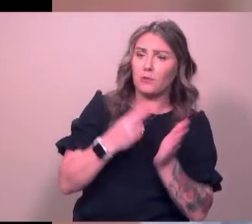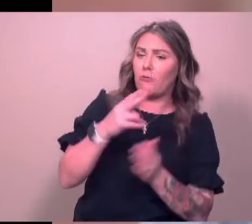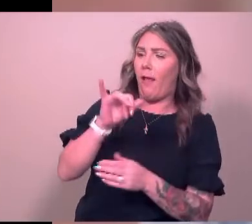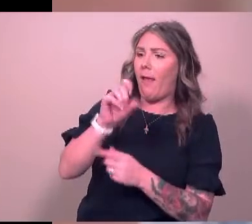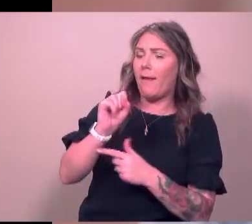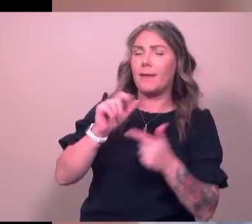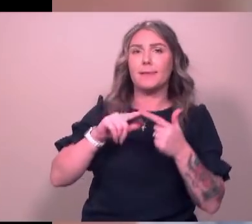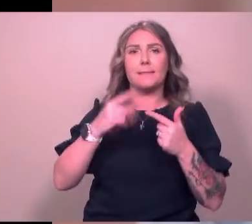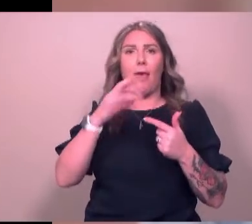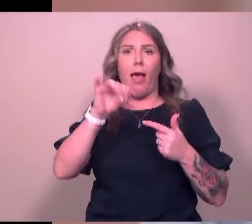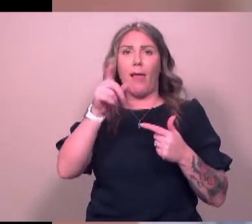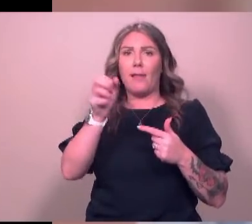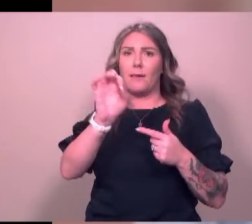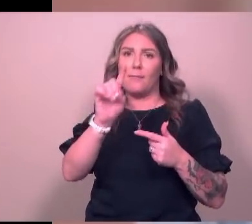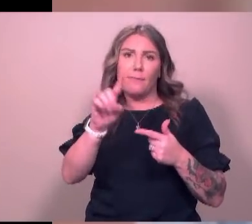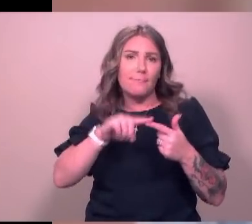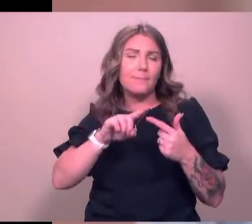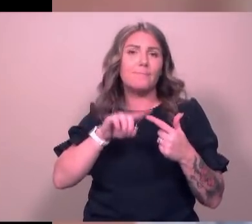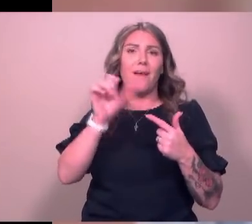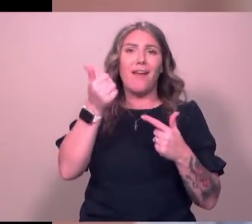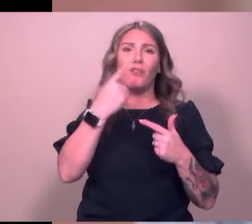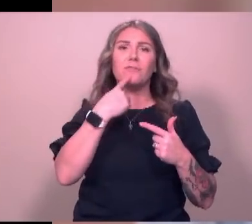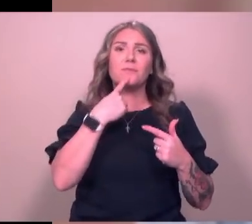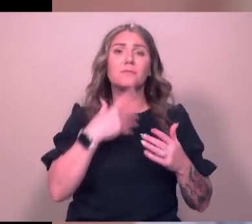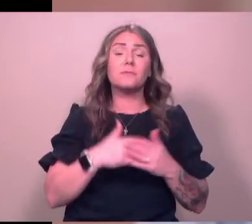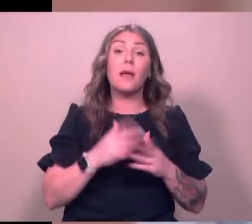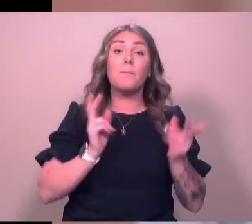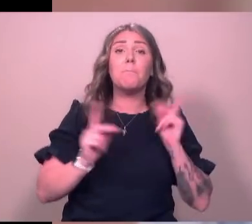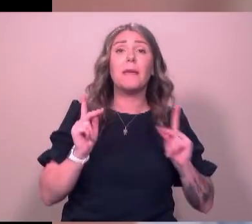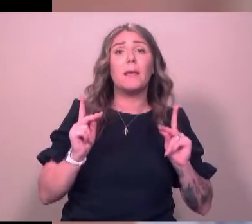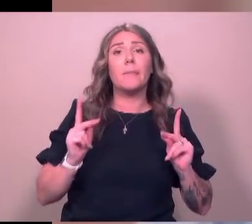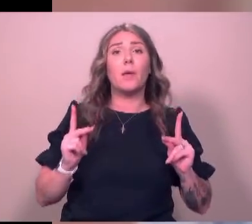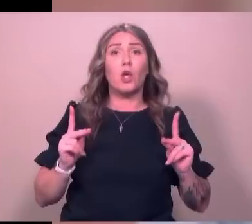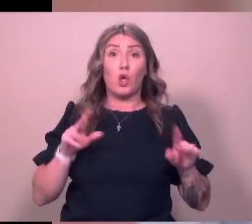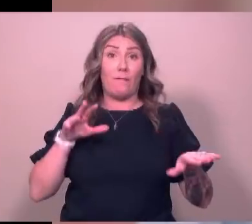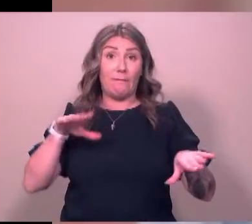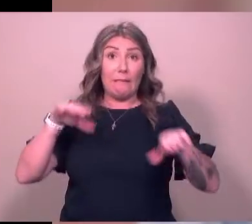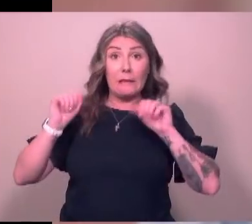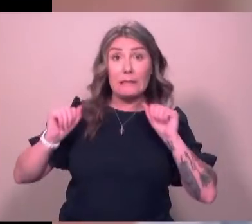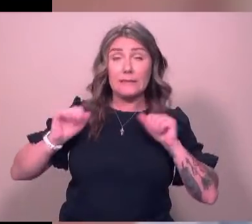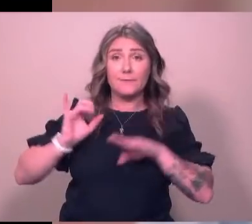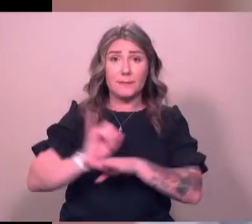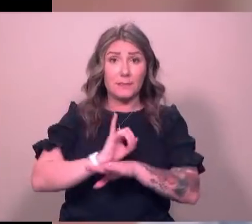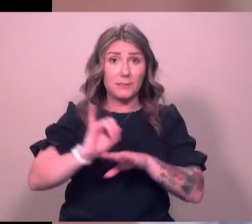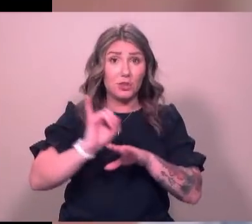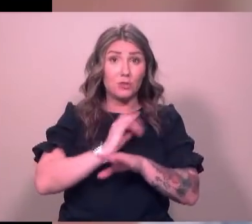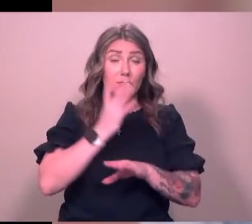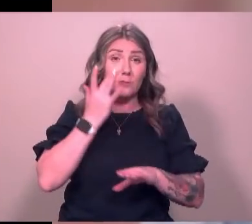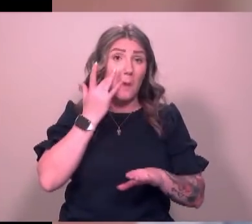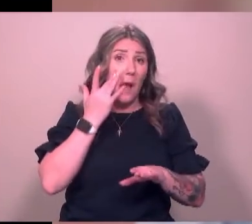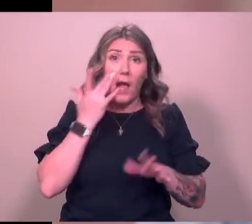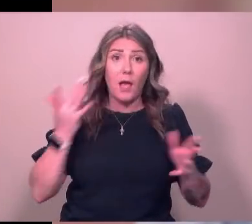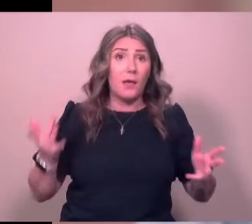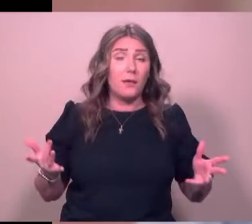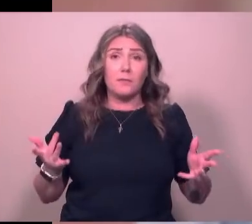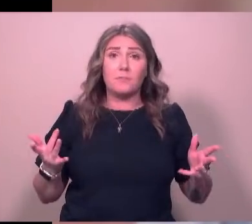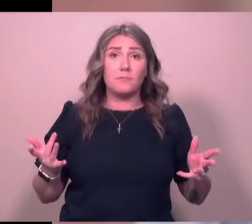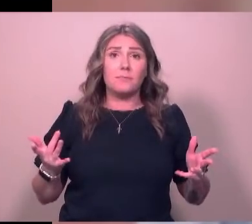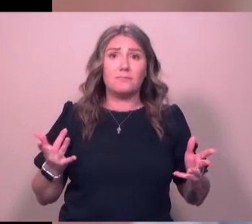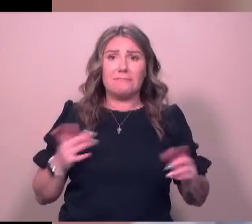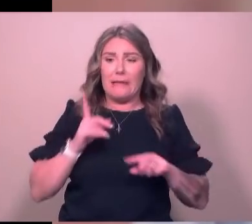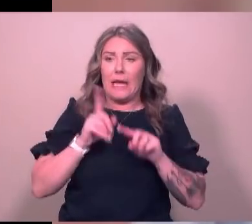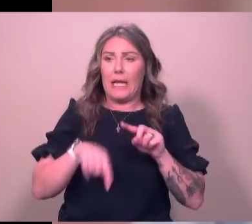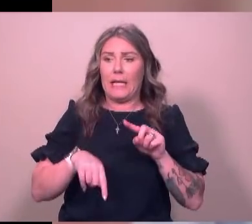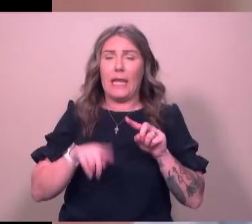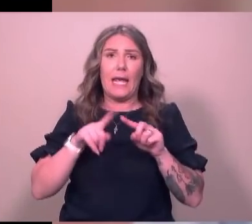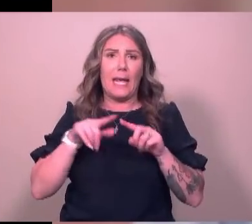and others have been saying, we have had people leave the industry simply because they can no